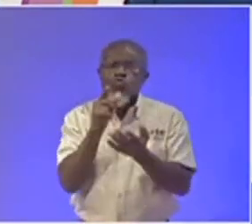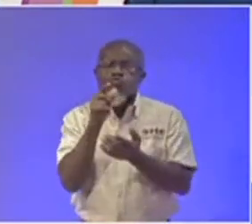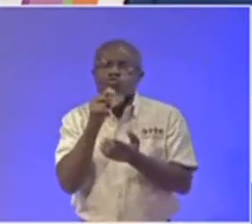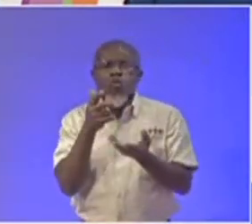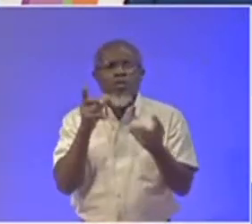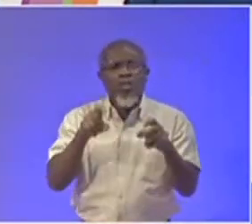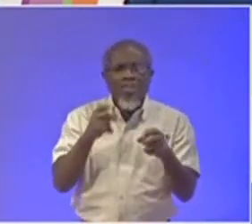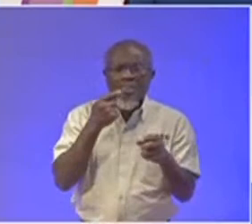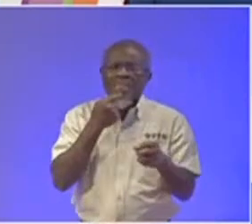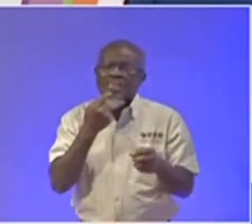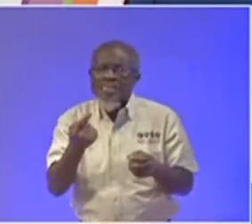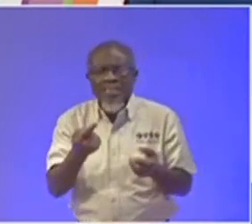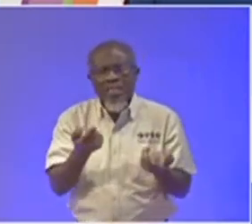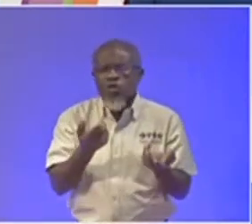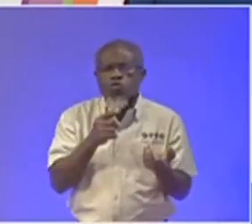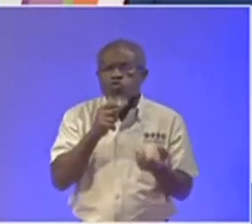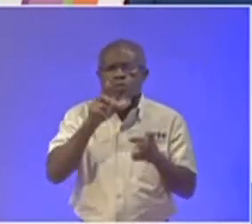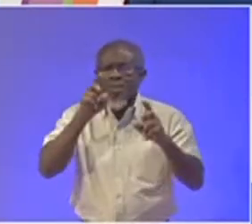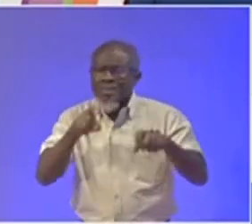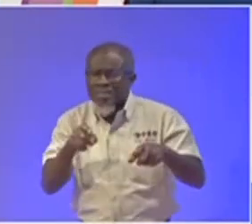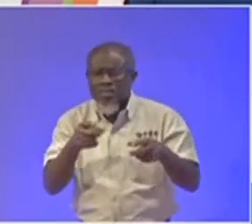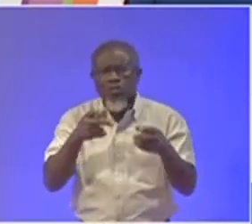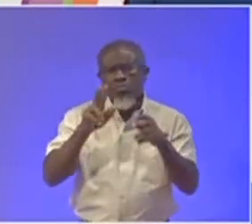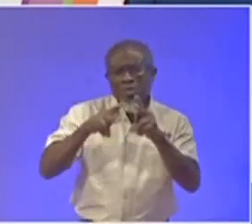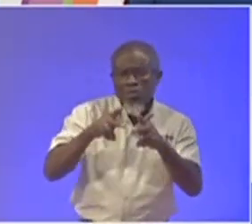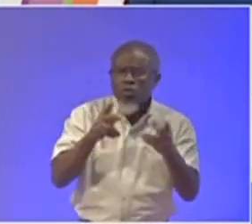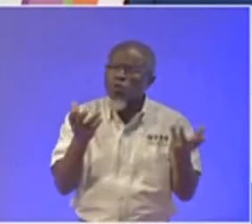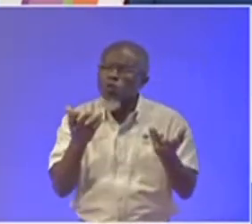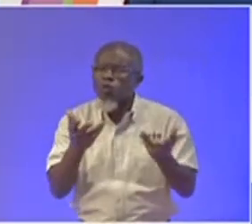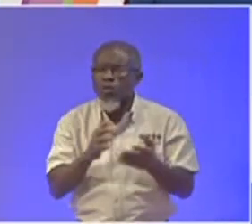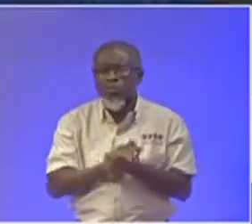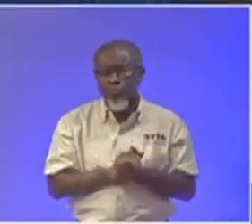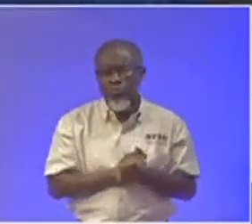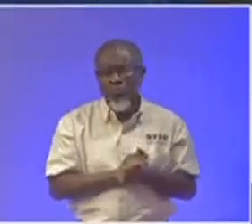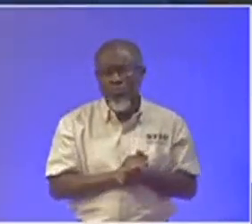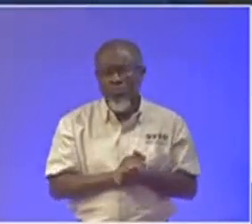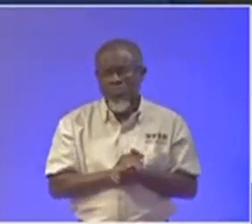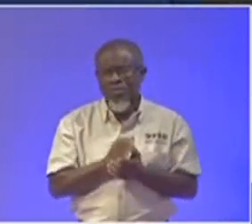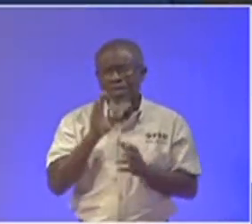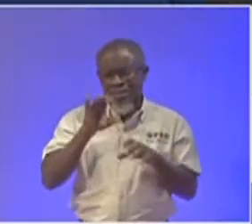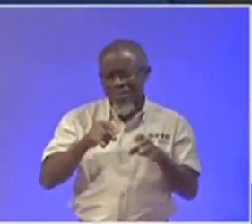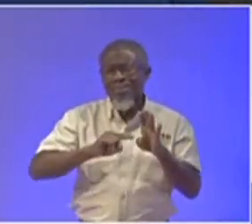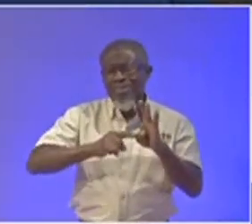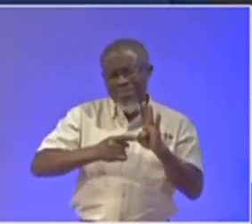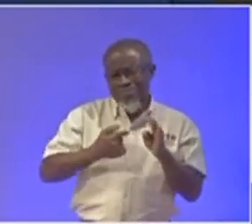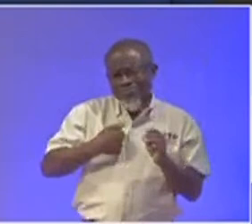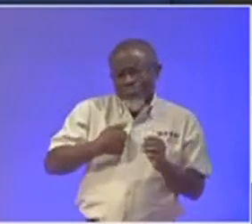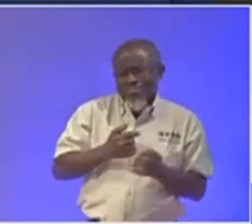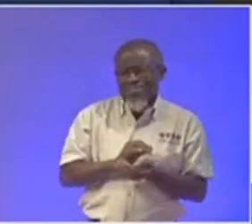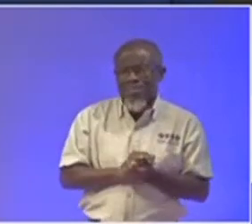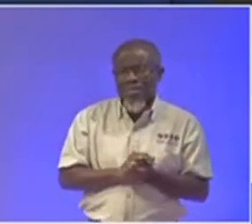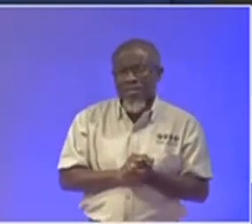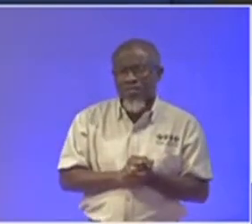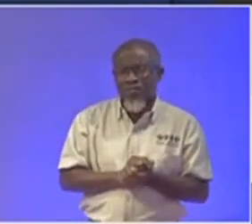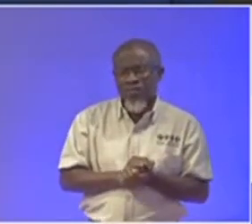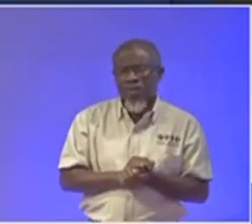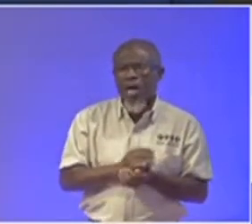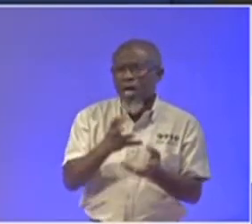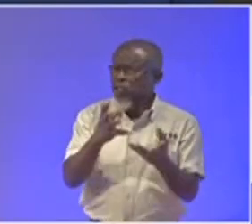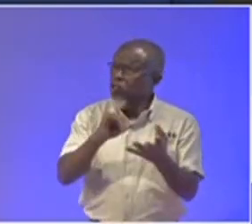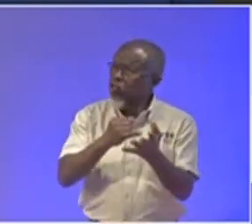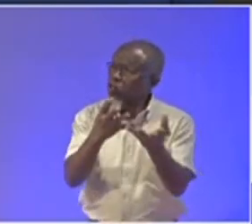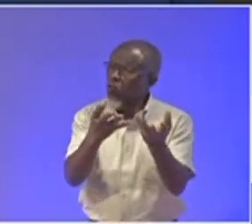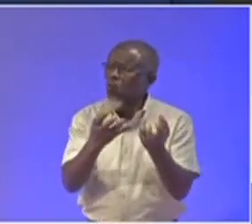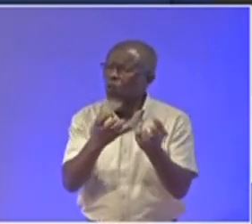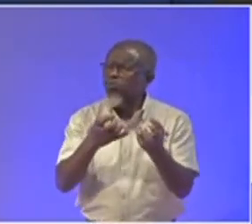do it, or any other thoughts in general? I can begin. For my closing remarks, I would just want